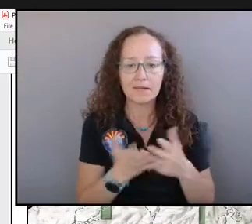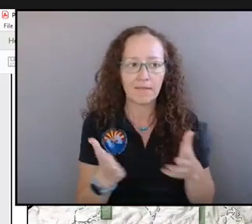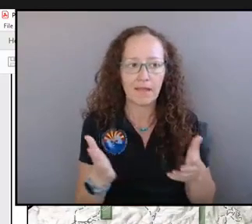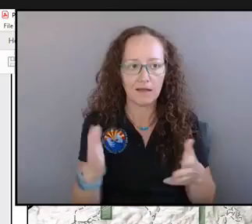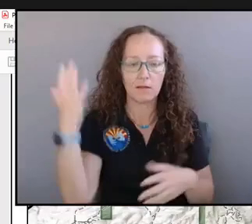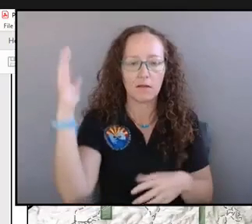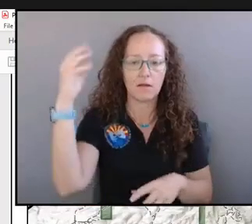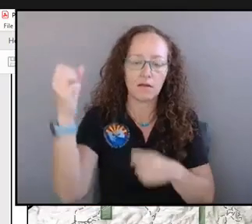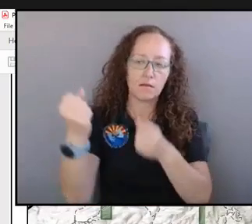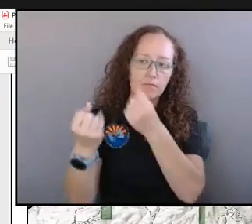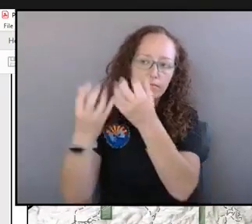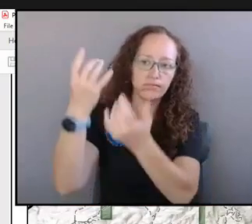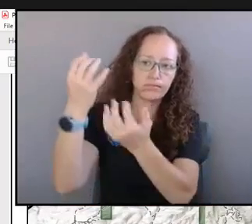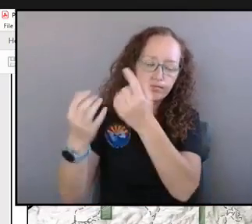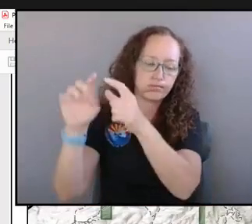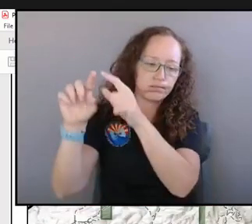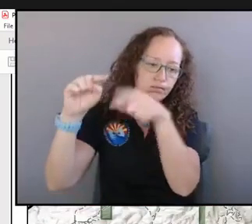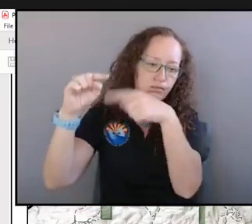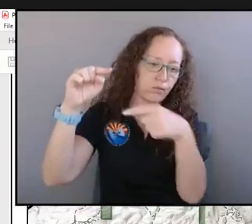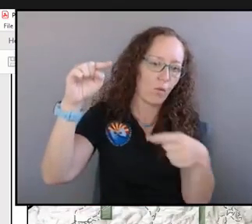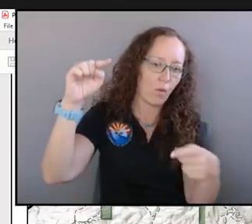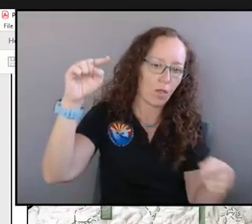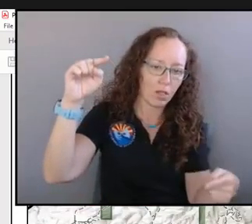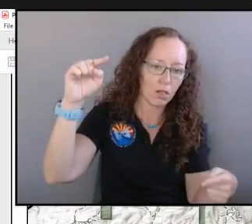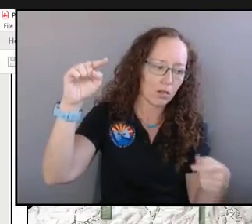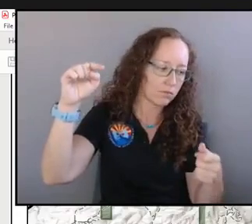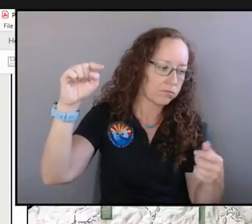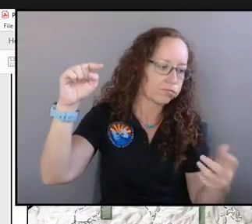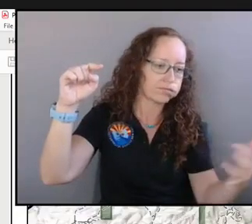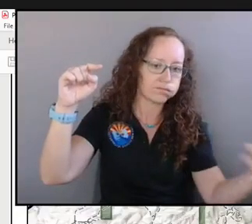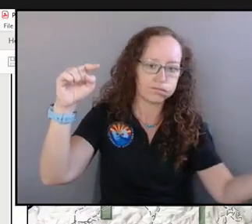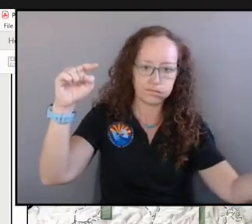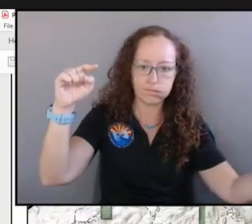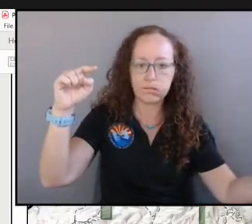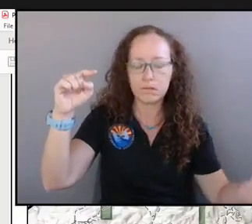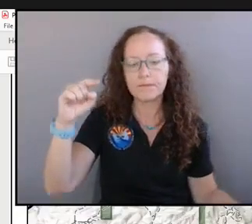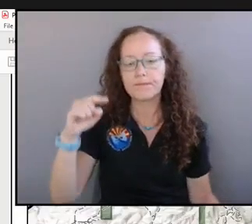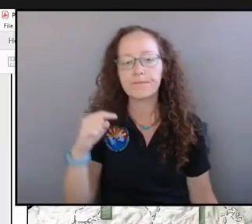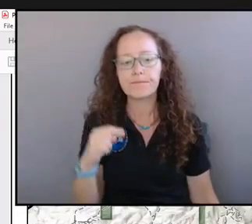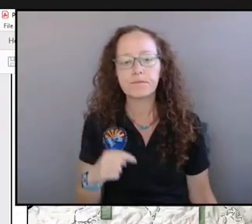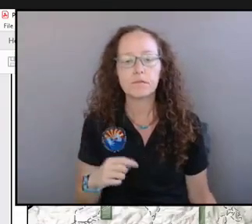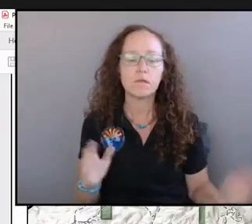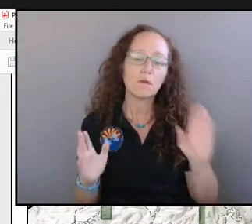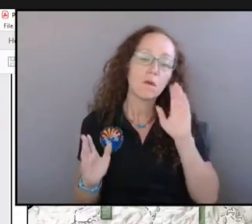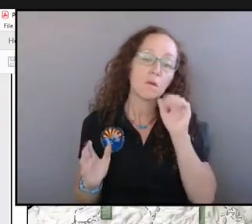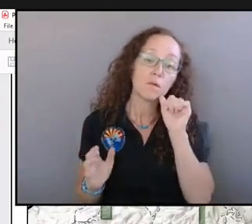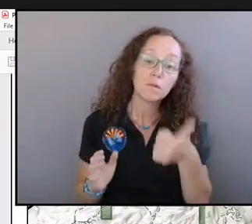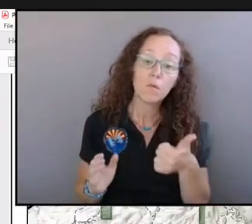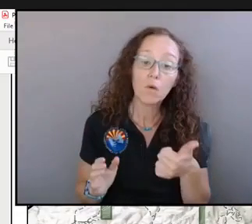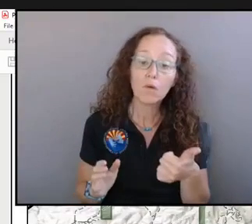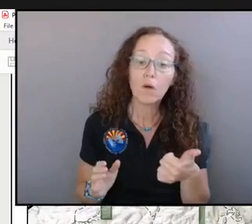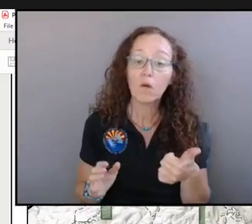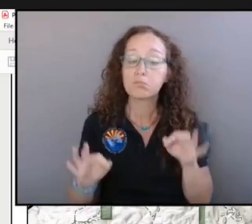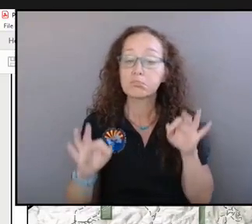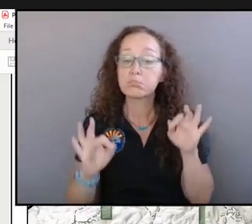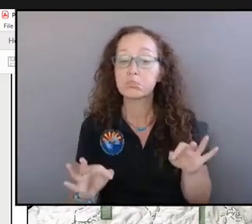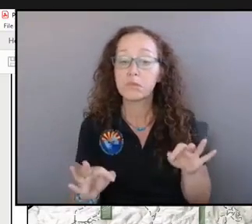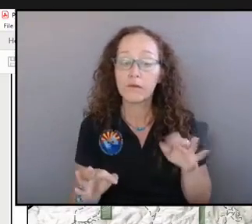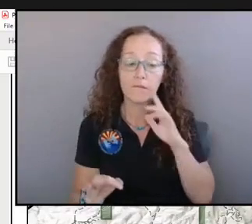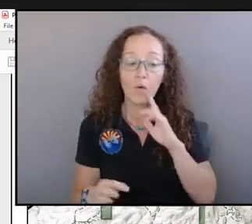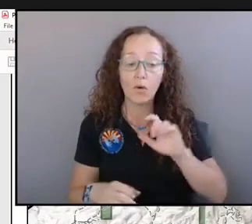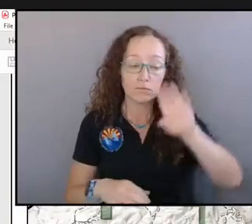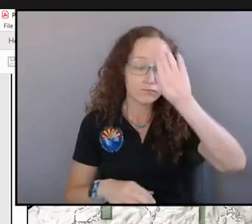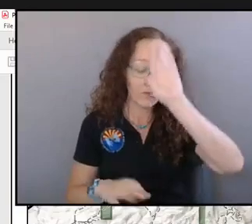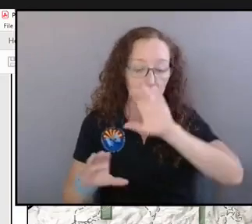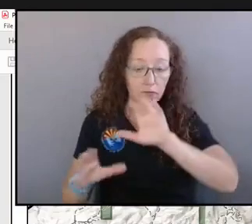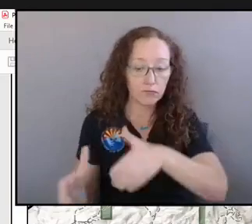the fire. Tomorrow, I expect to see good burning conditions, good working conditions for the crews. They should be able to get a